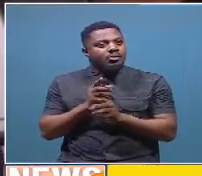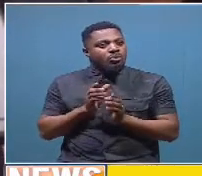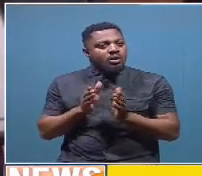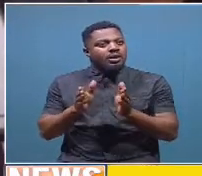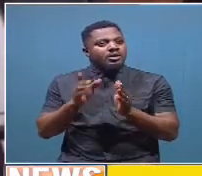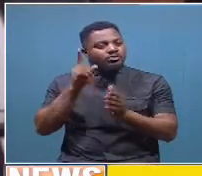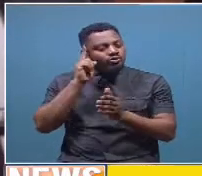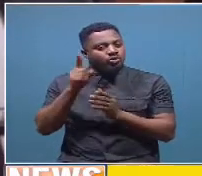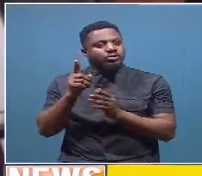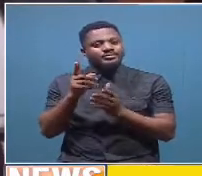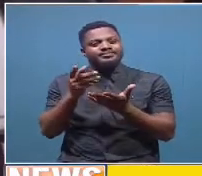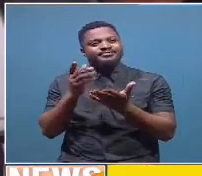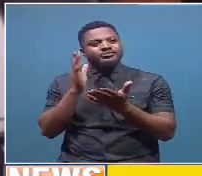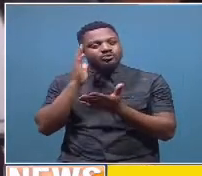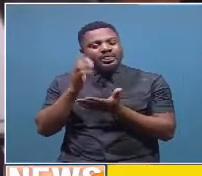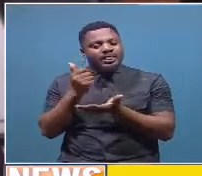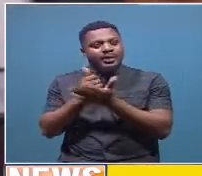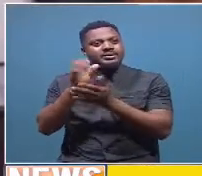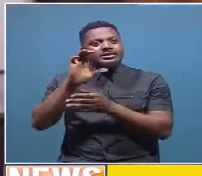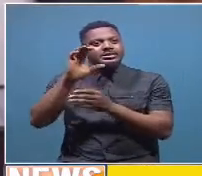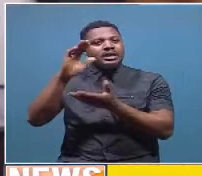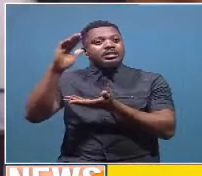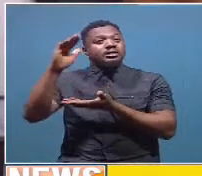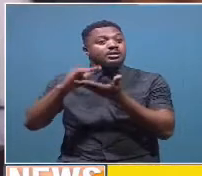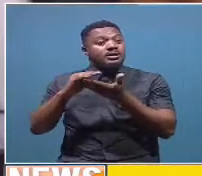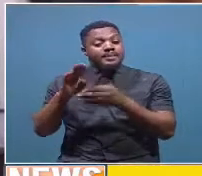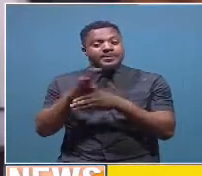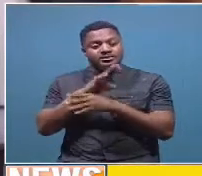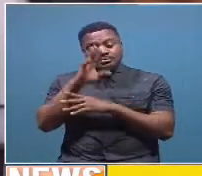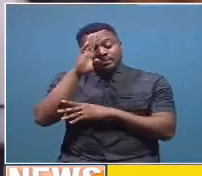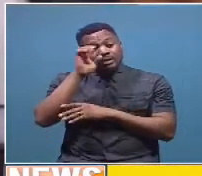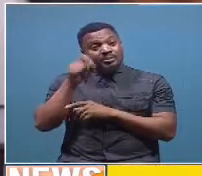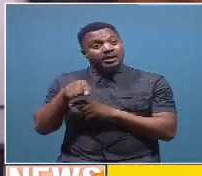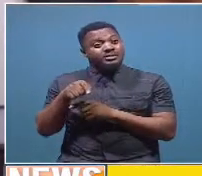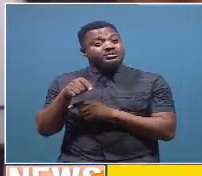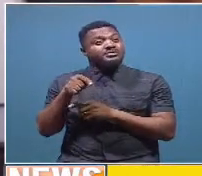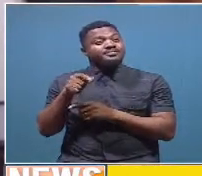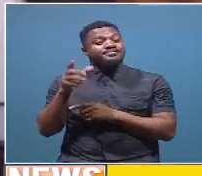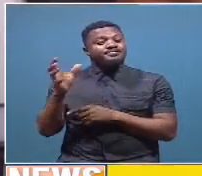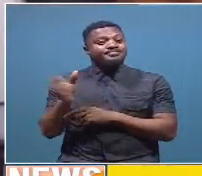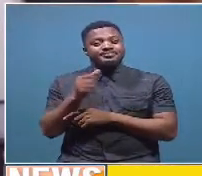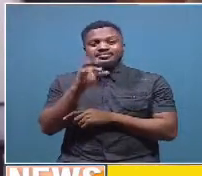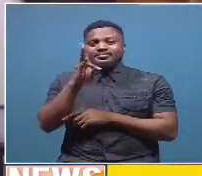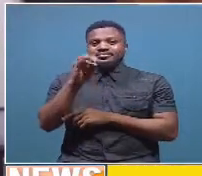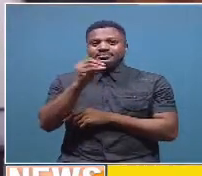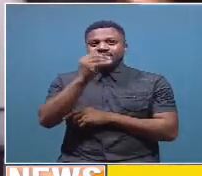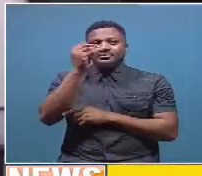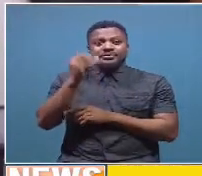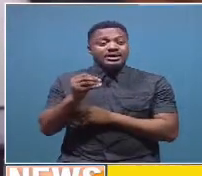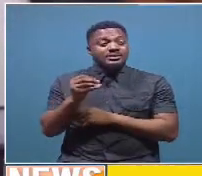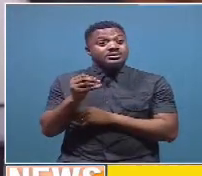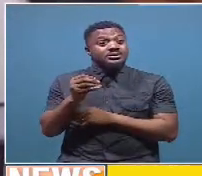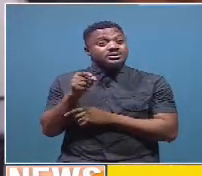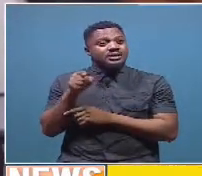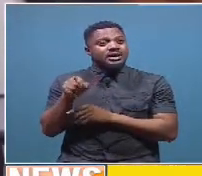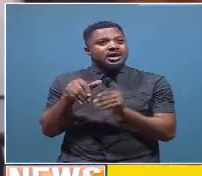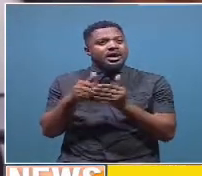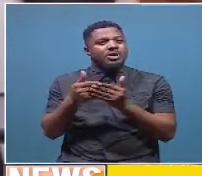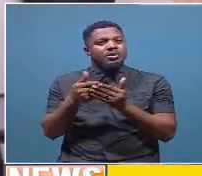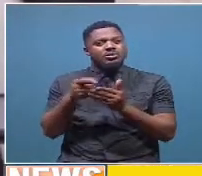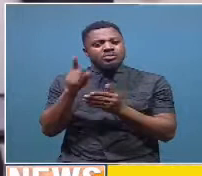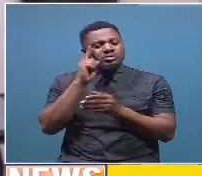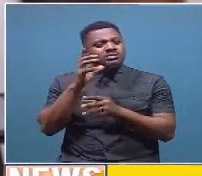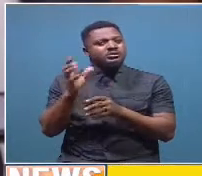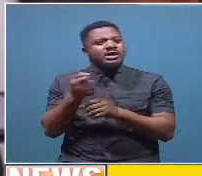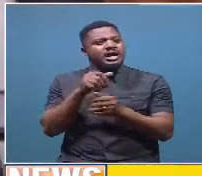arrest the rapid depreciation of the cedi. If the businessman have to take the 70% shortfall, how is he